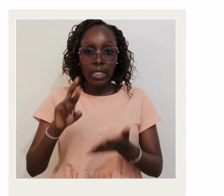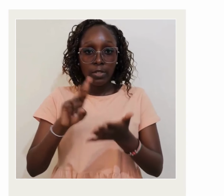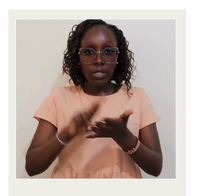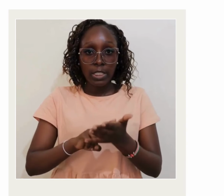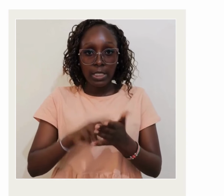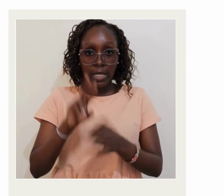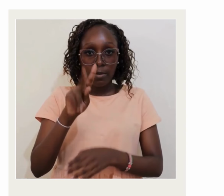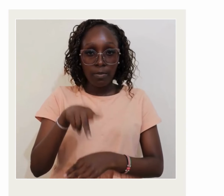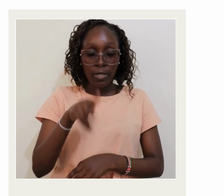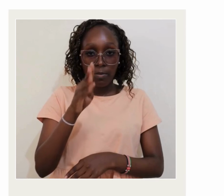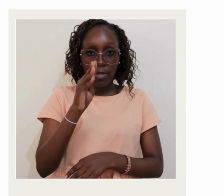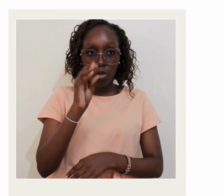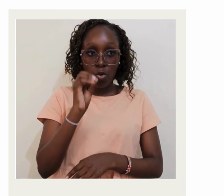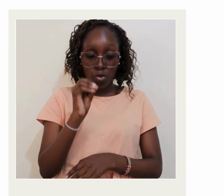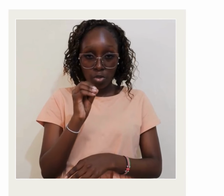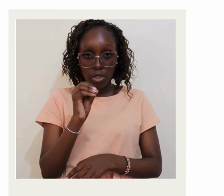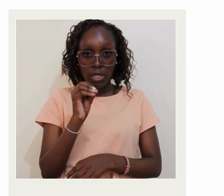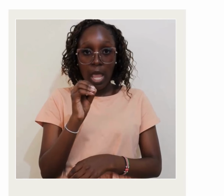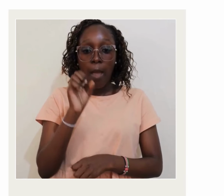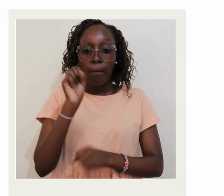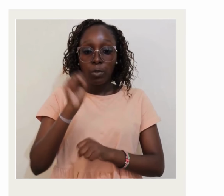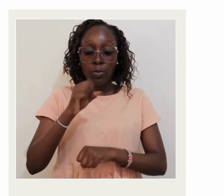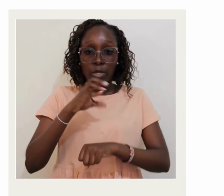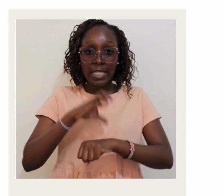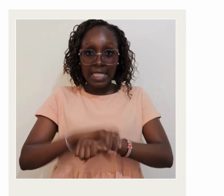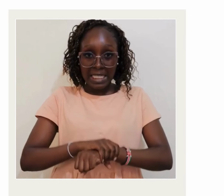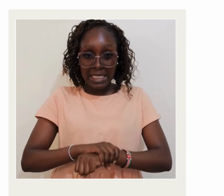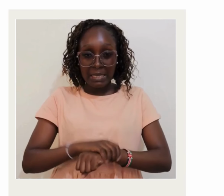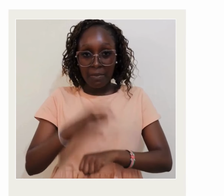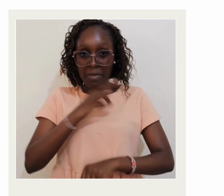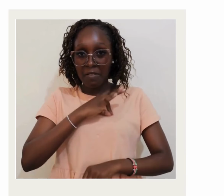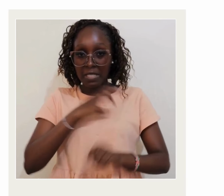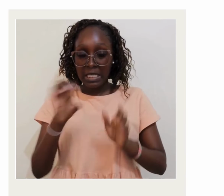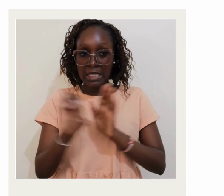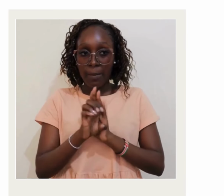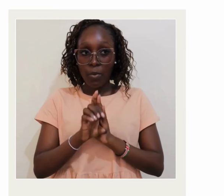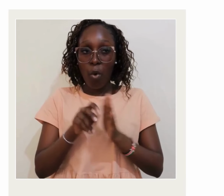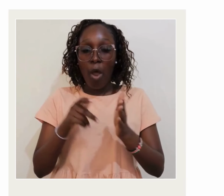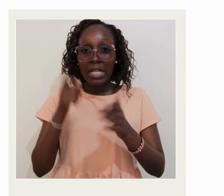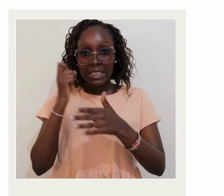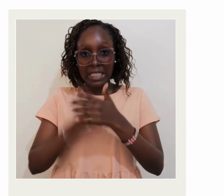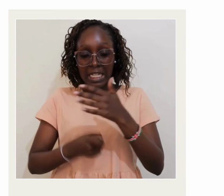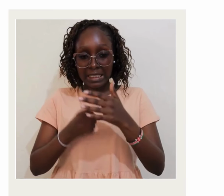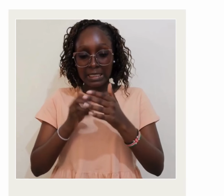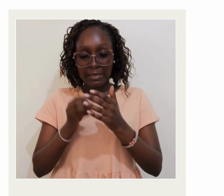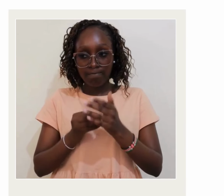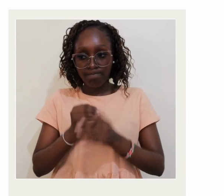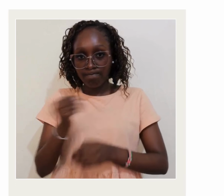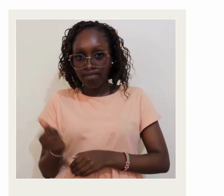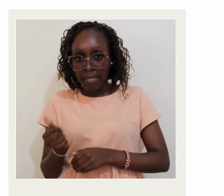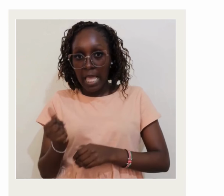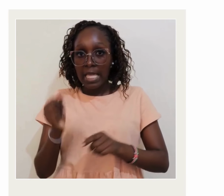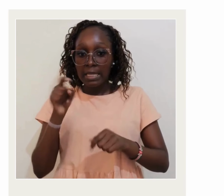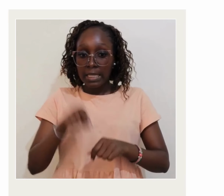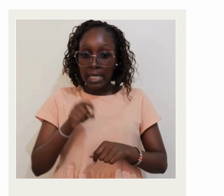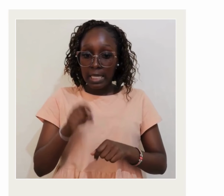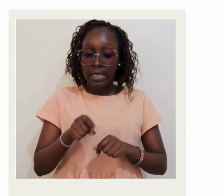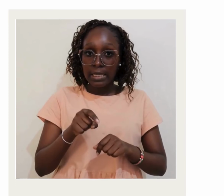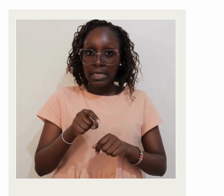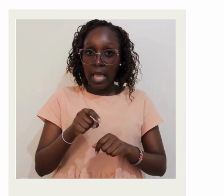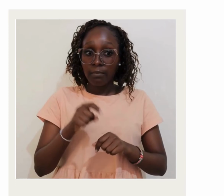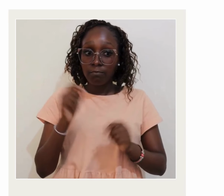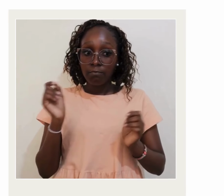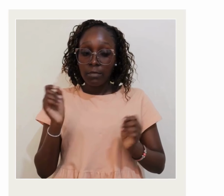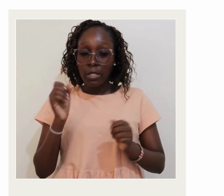Only registered PBOs are eligible for benefits like tax exemptions and grants. These incentives